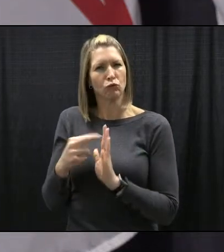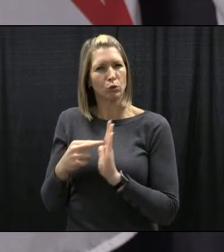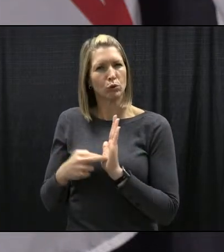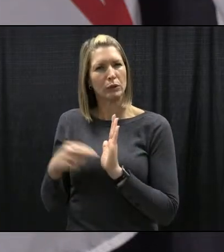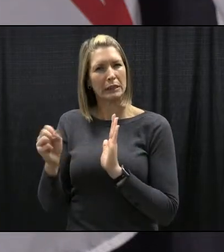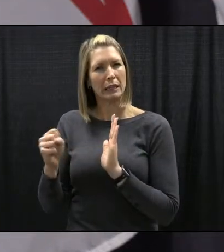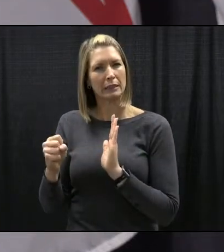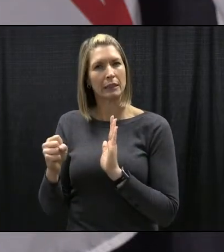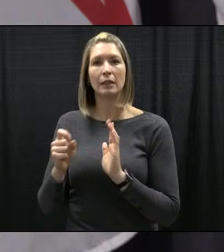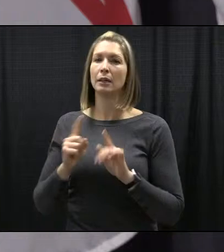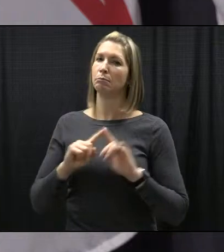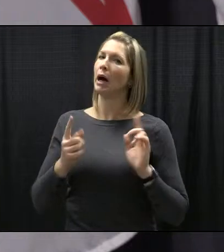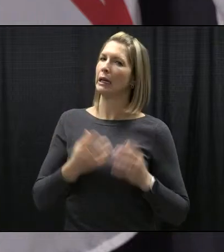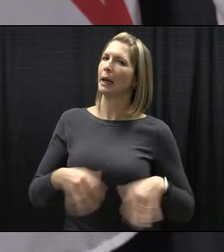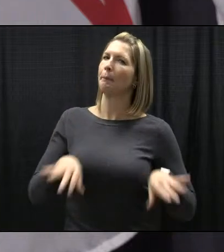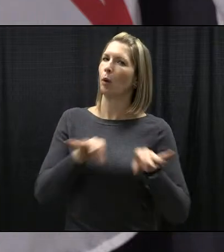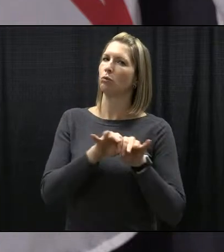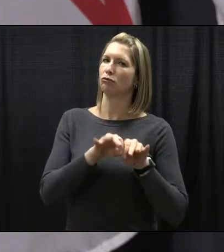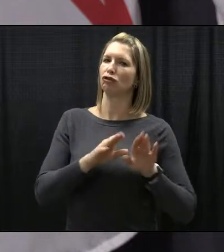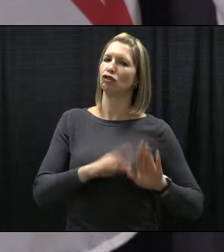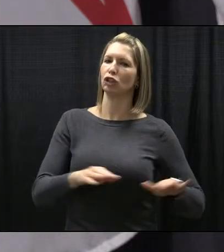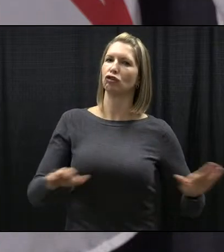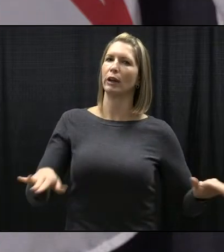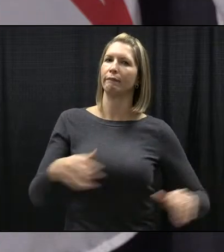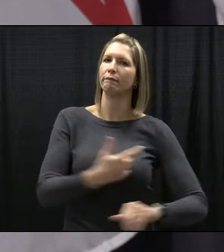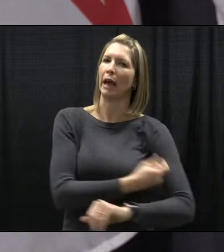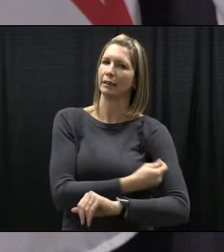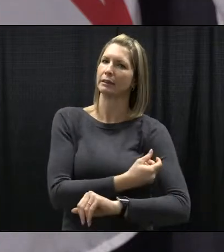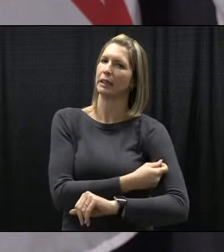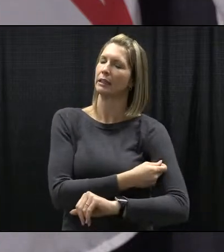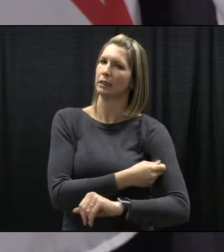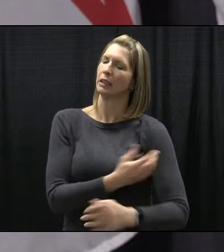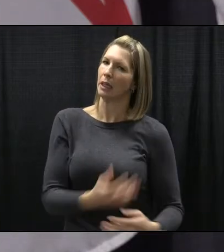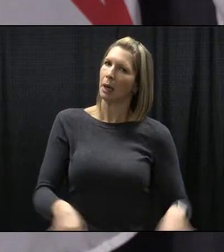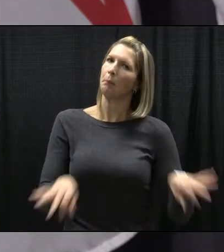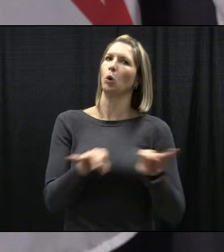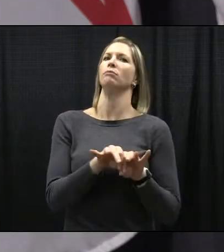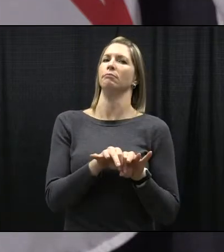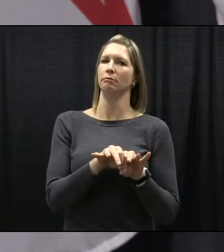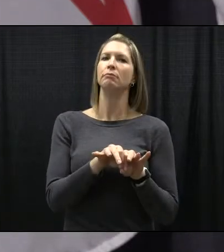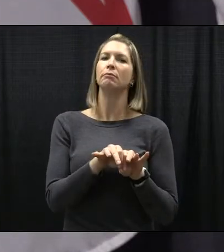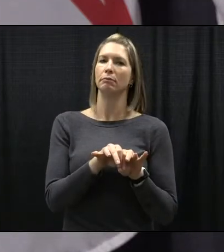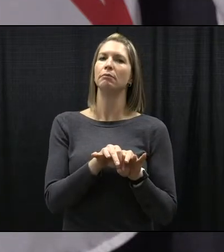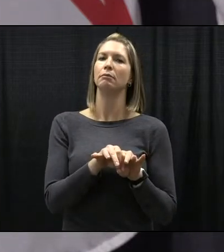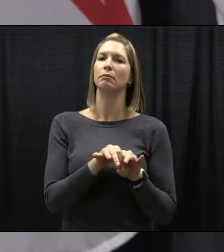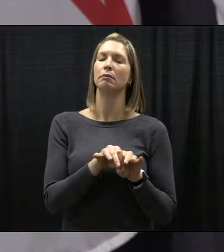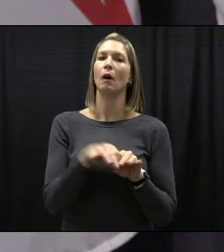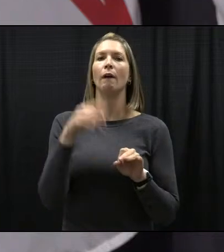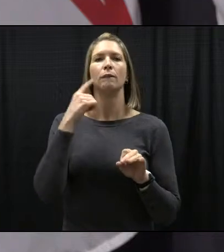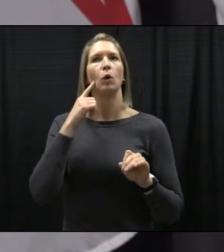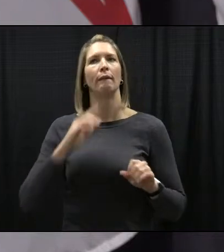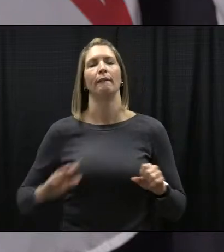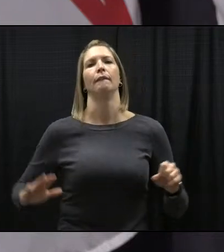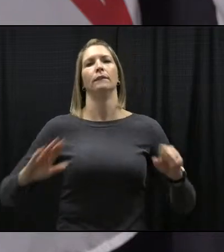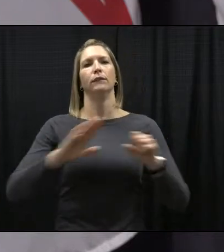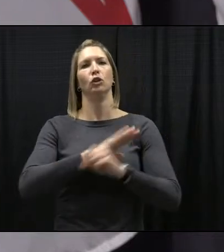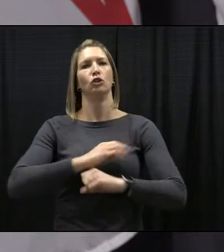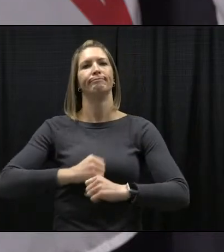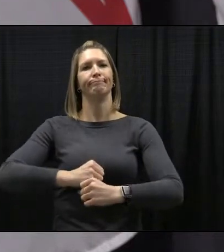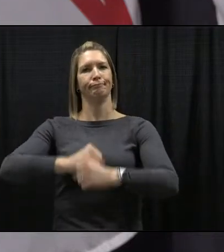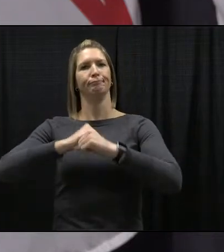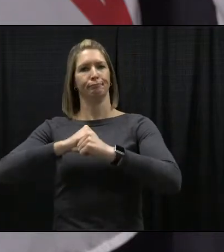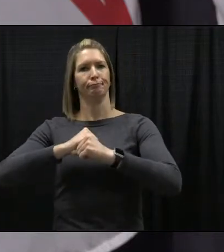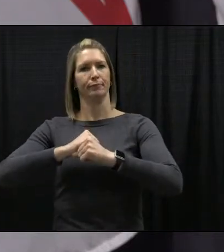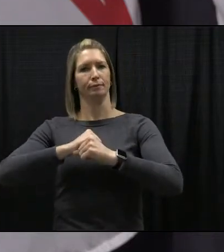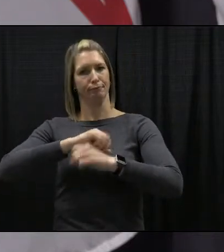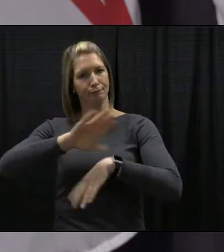it is still very important for us to get those children vaccinated for us to have really good protection in